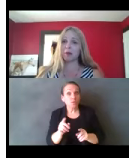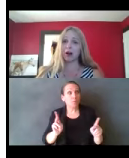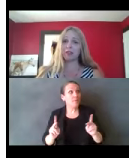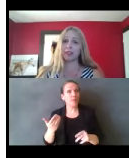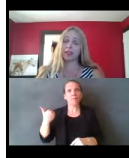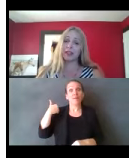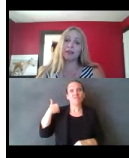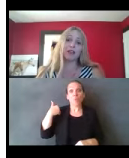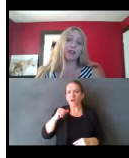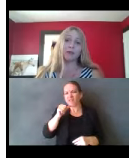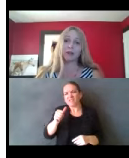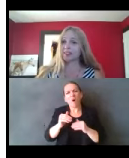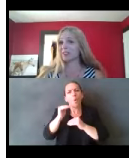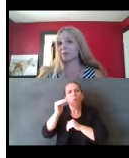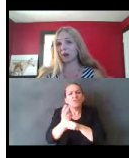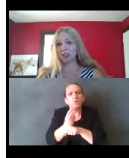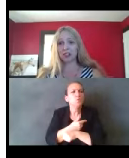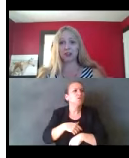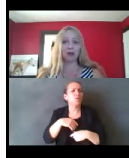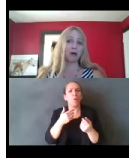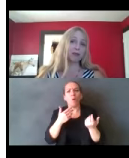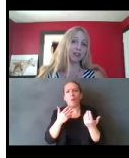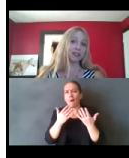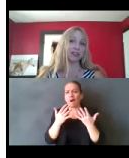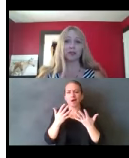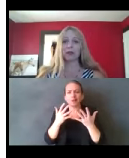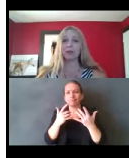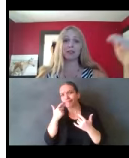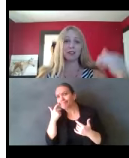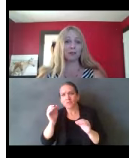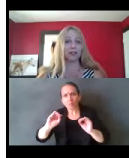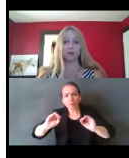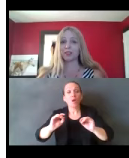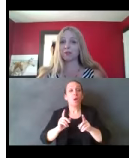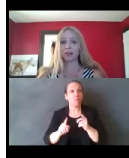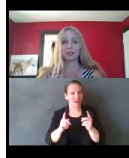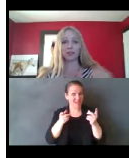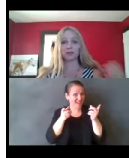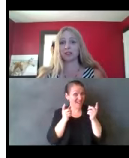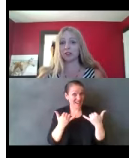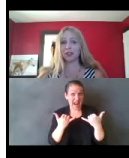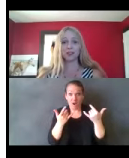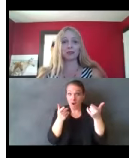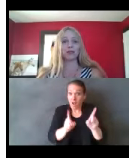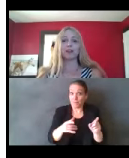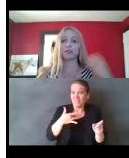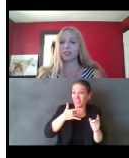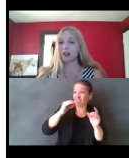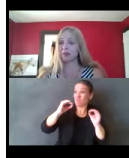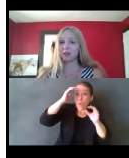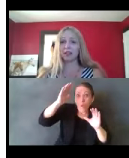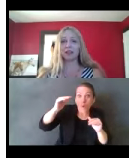used them often, if they're experiencing depression or hopelessness, or maybe even some of these risk factors of illness or